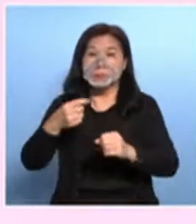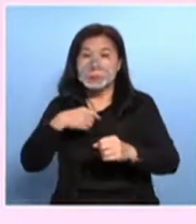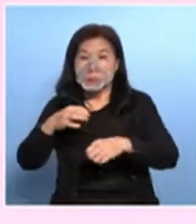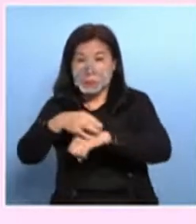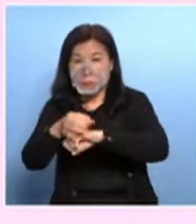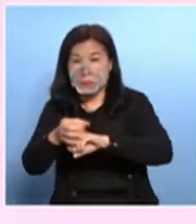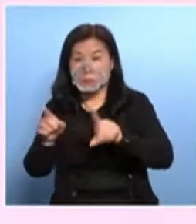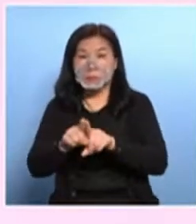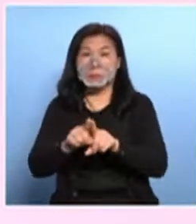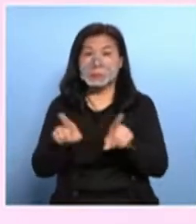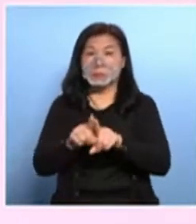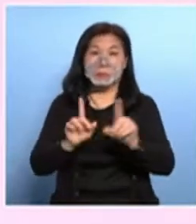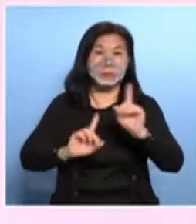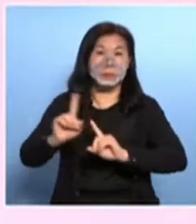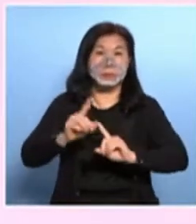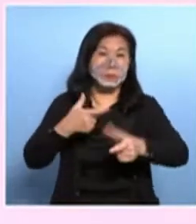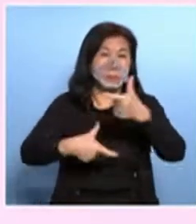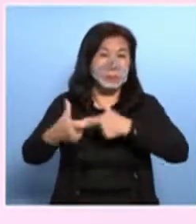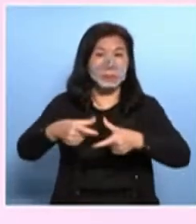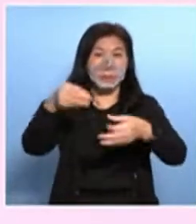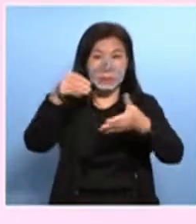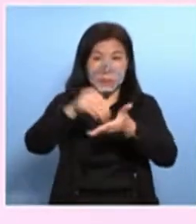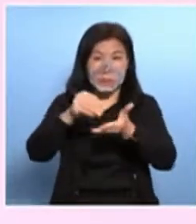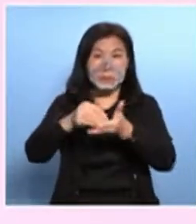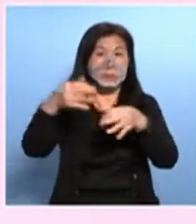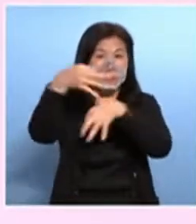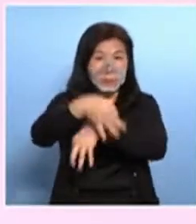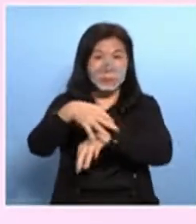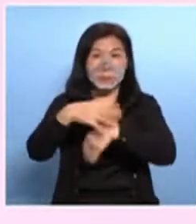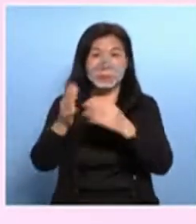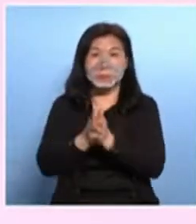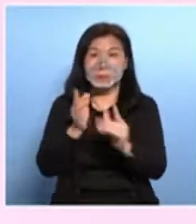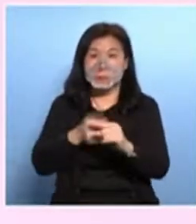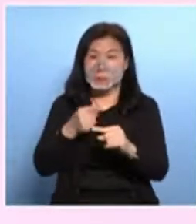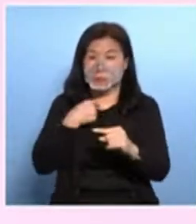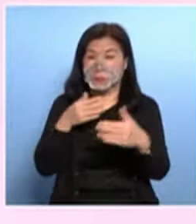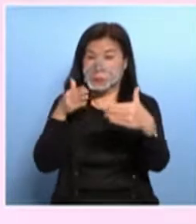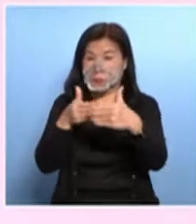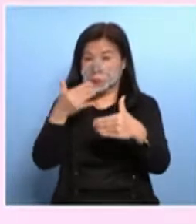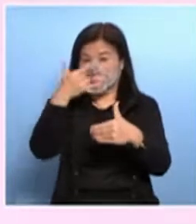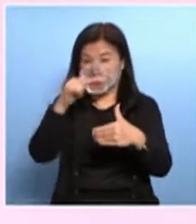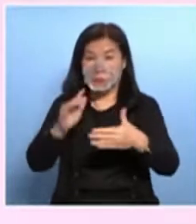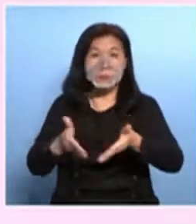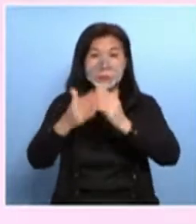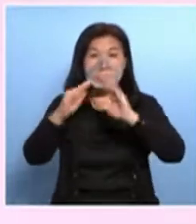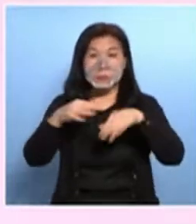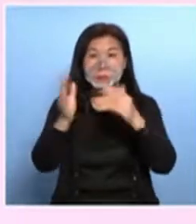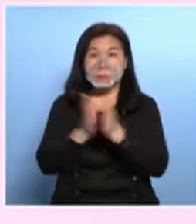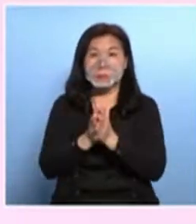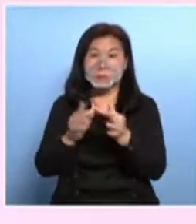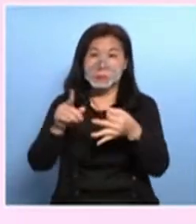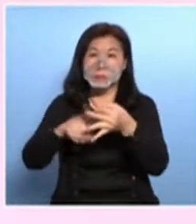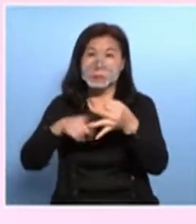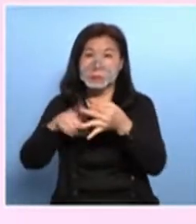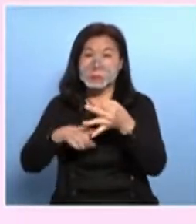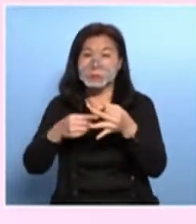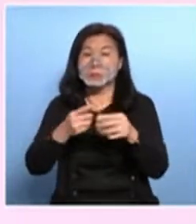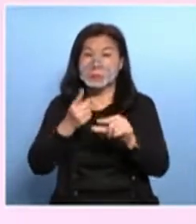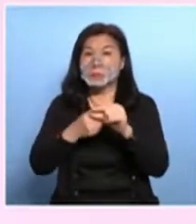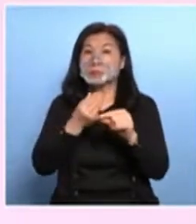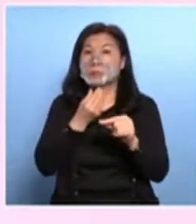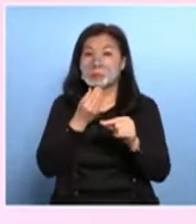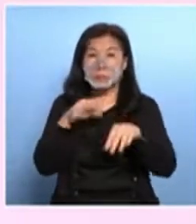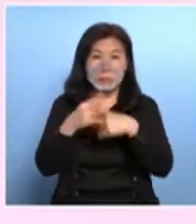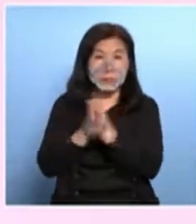enter into FTAs and IAs with other economies. We also strive to strengthen economic and trade connections with the economies in the